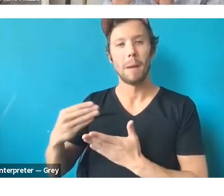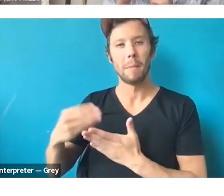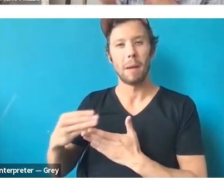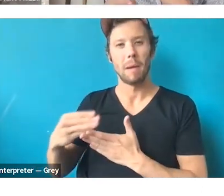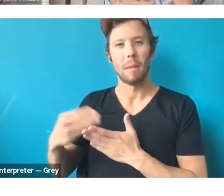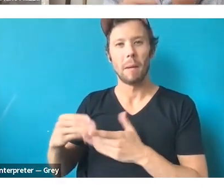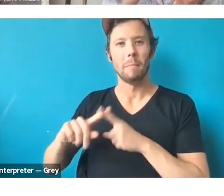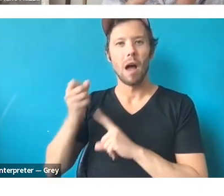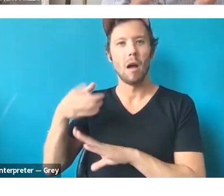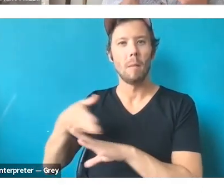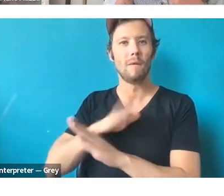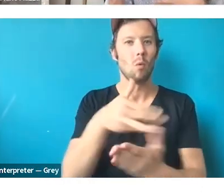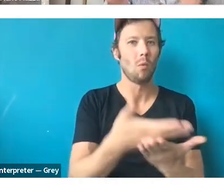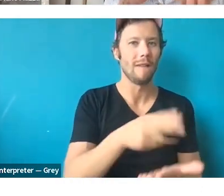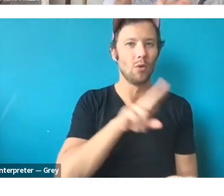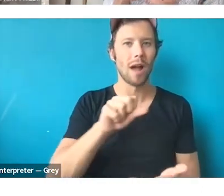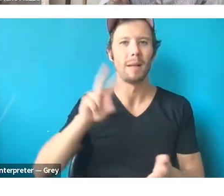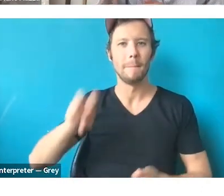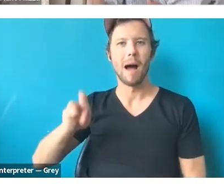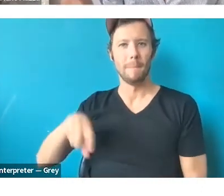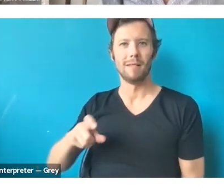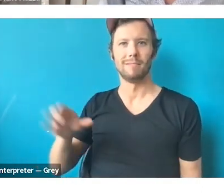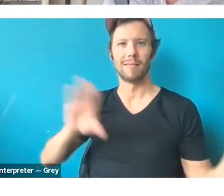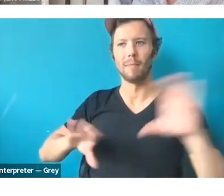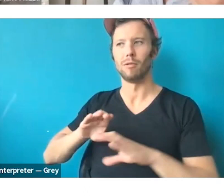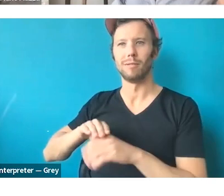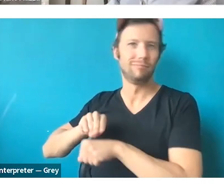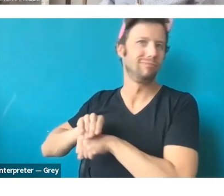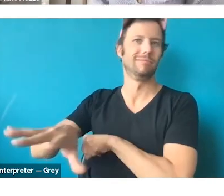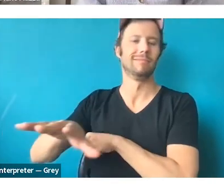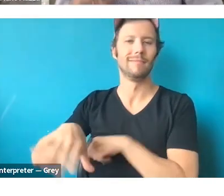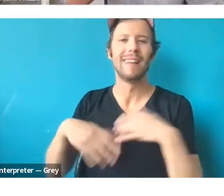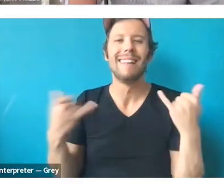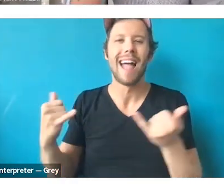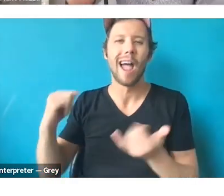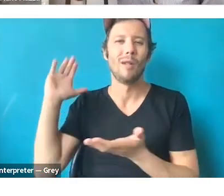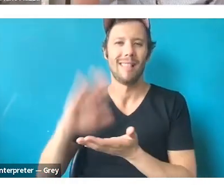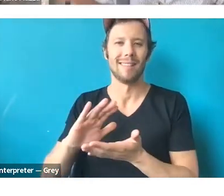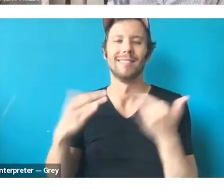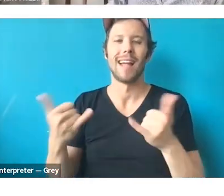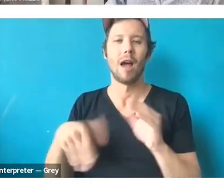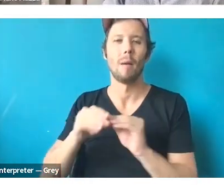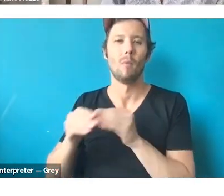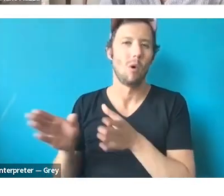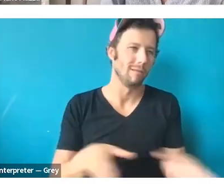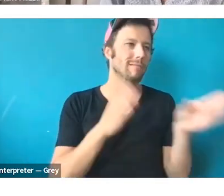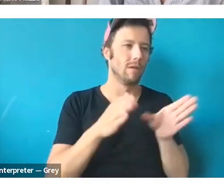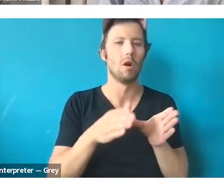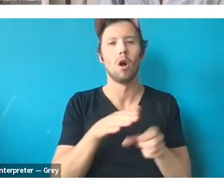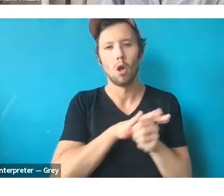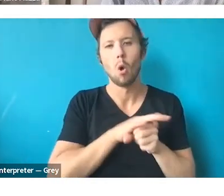locally grown flowers. And honestly, like a lot, like I was mentioning before, invasives, branches, offcuts,